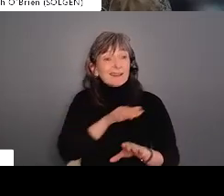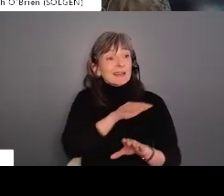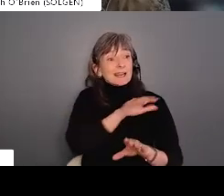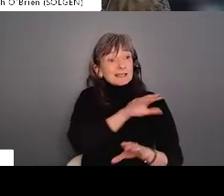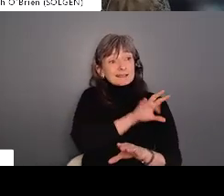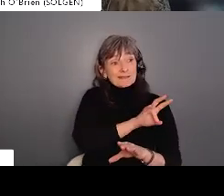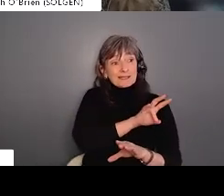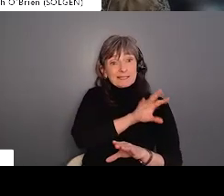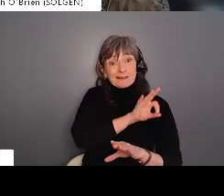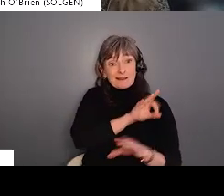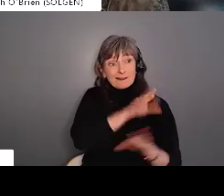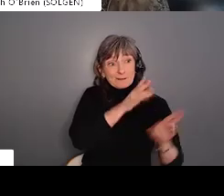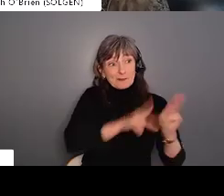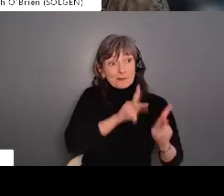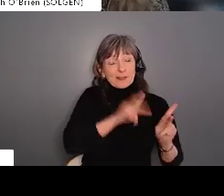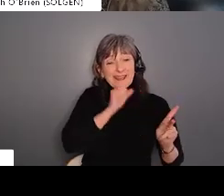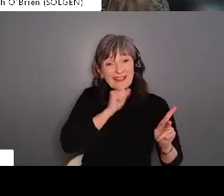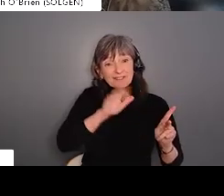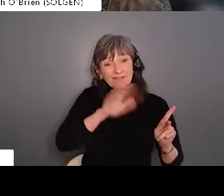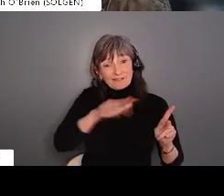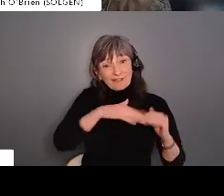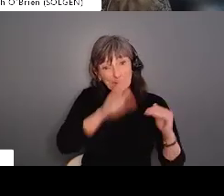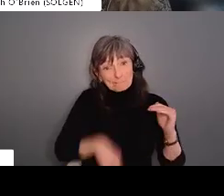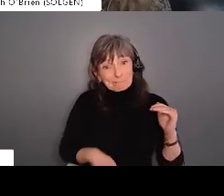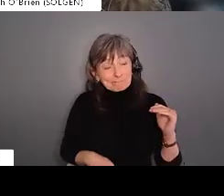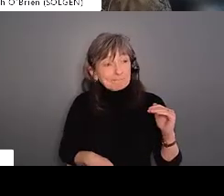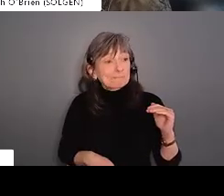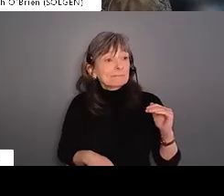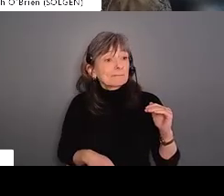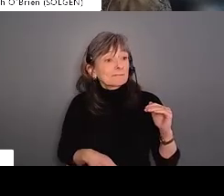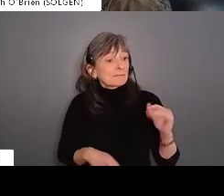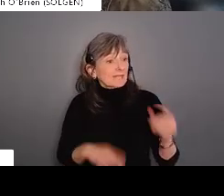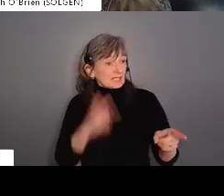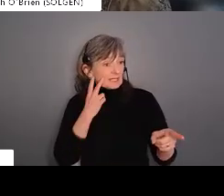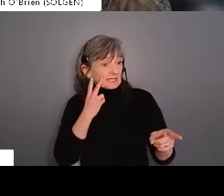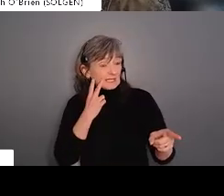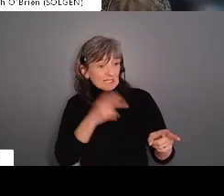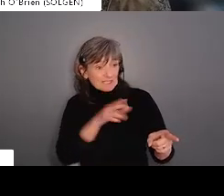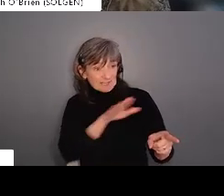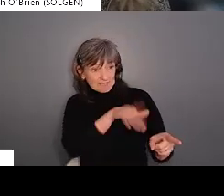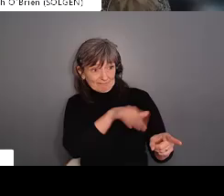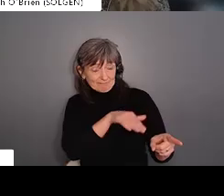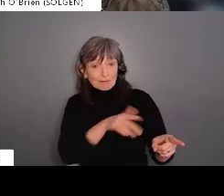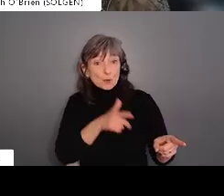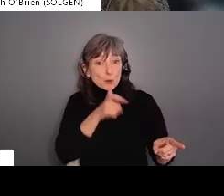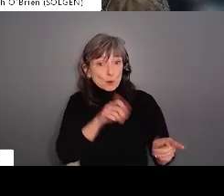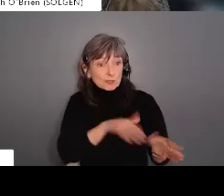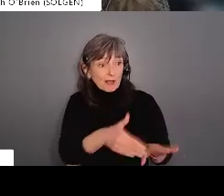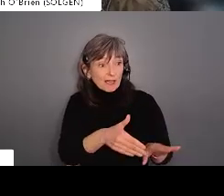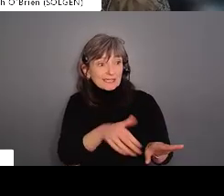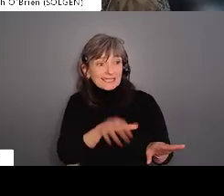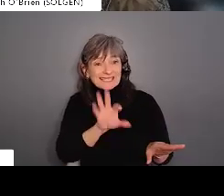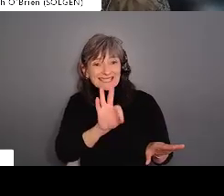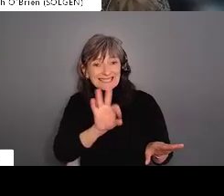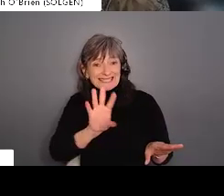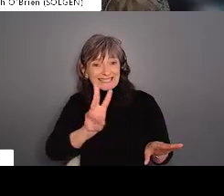79 victims were age 55 and older. As you can see here, the bottom left box, 96% of the